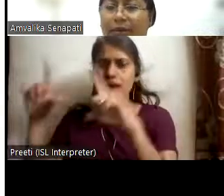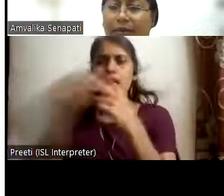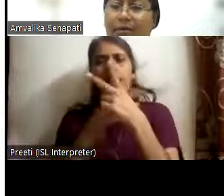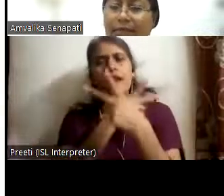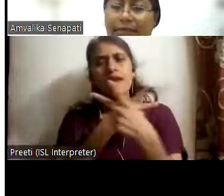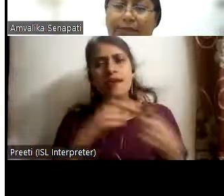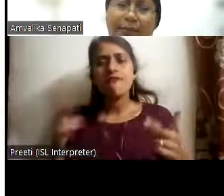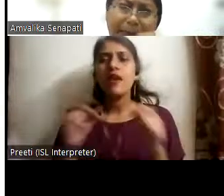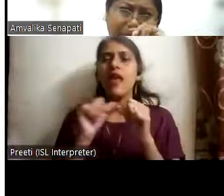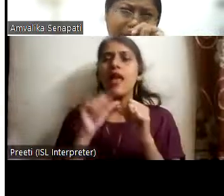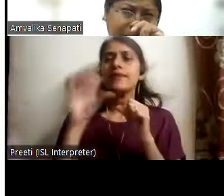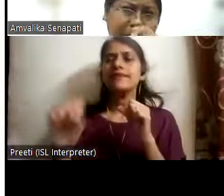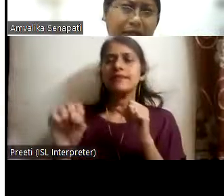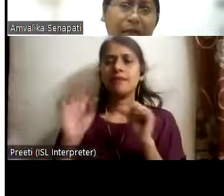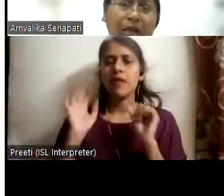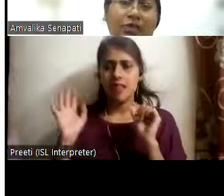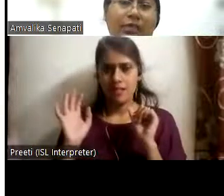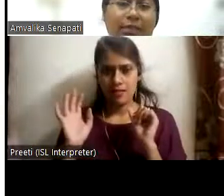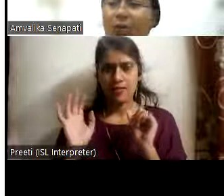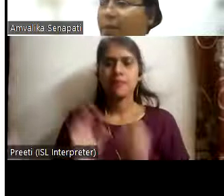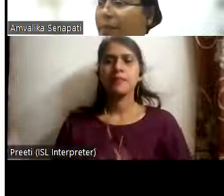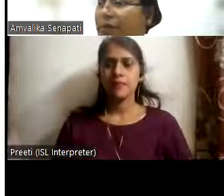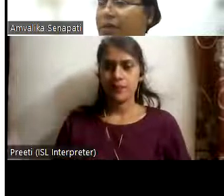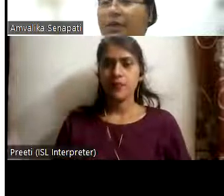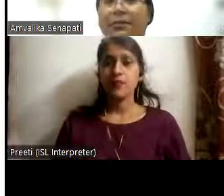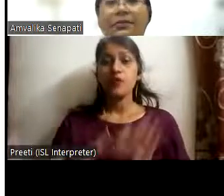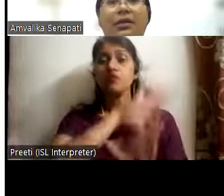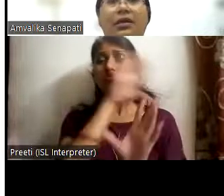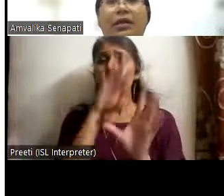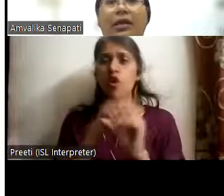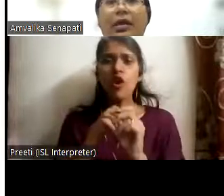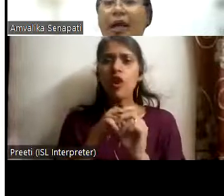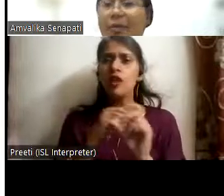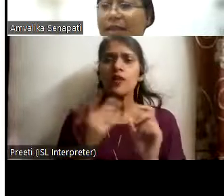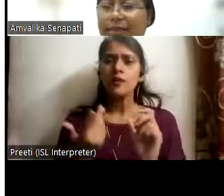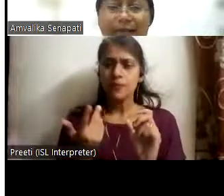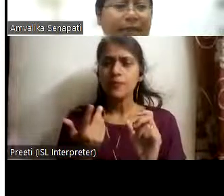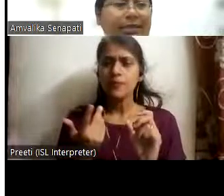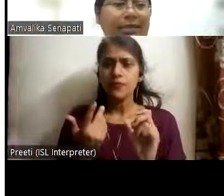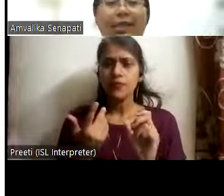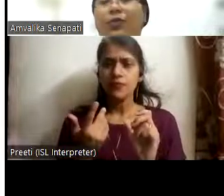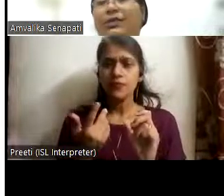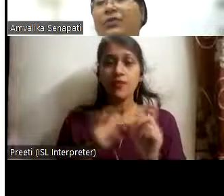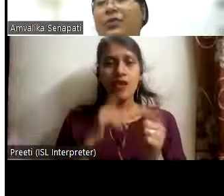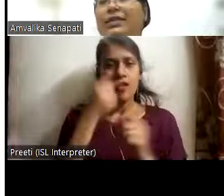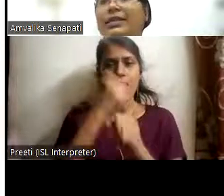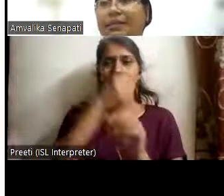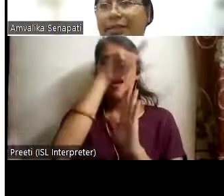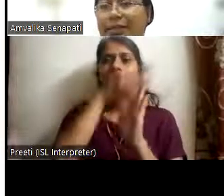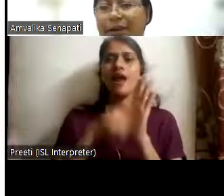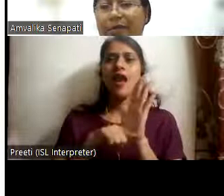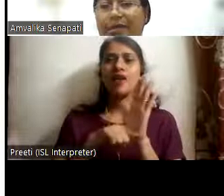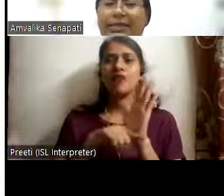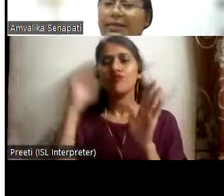to become accessible. So this is all about harmonized guidelines and what is required in the